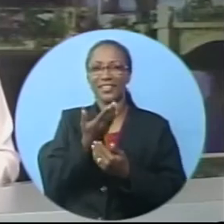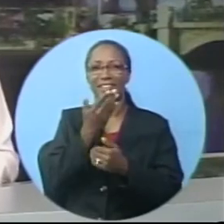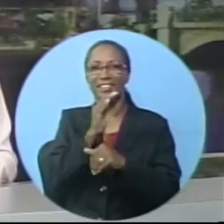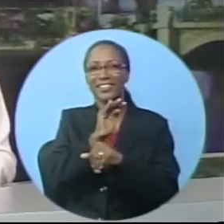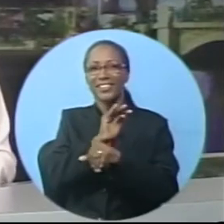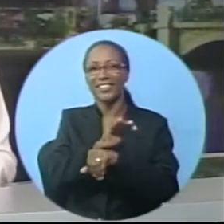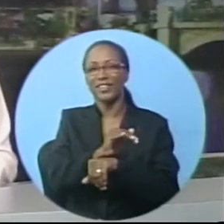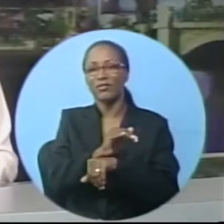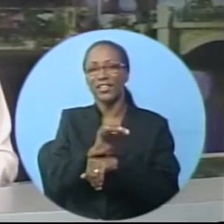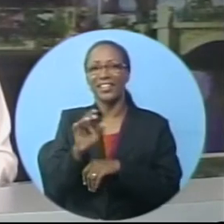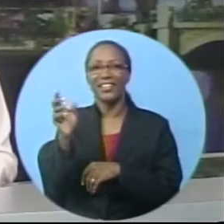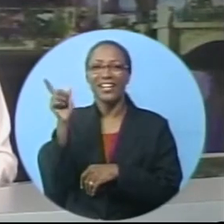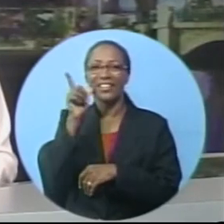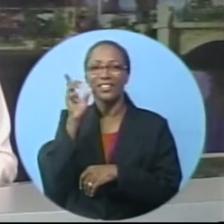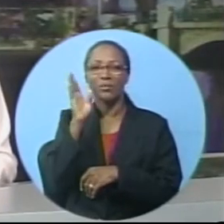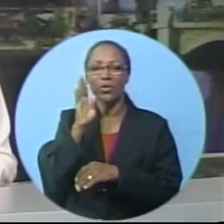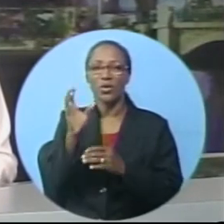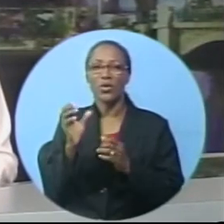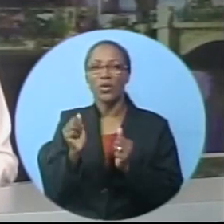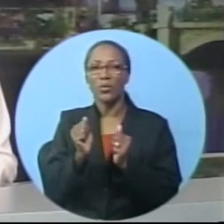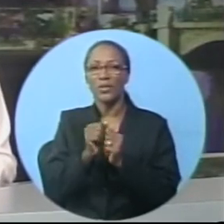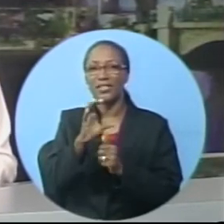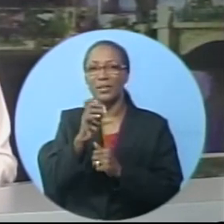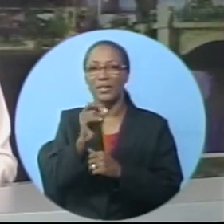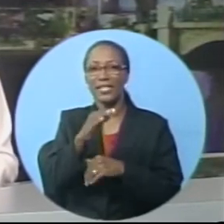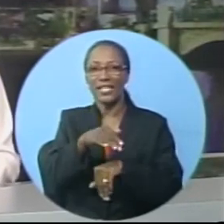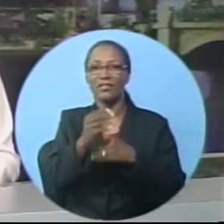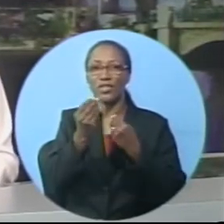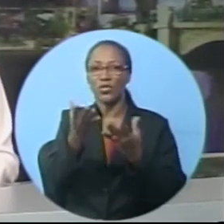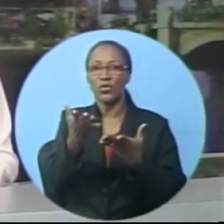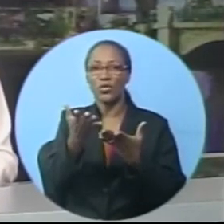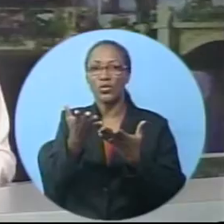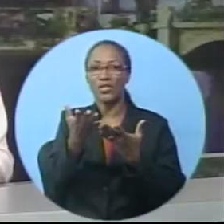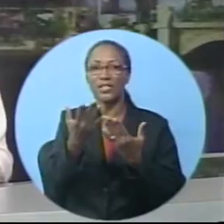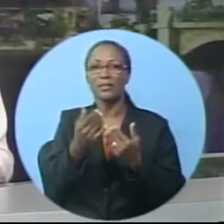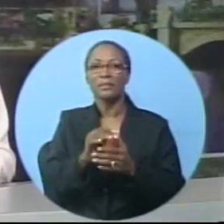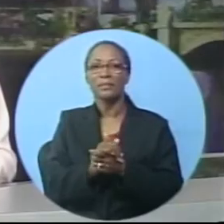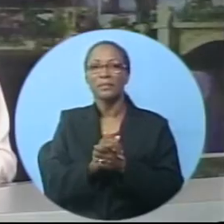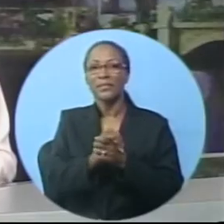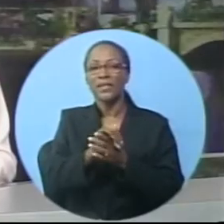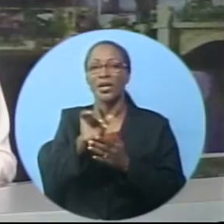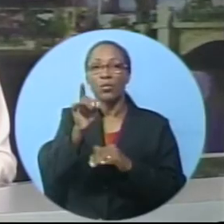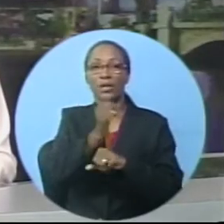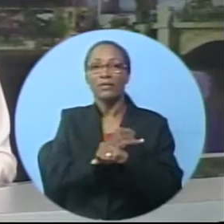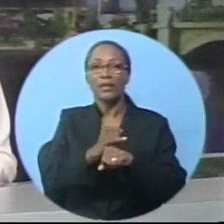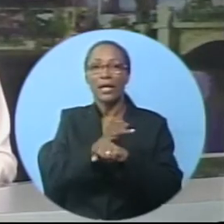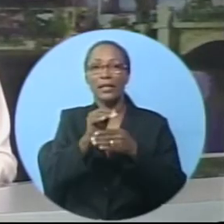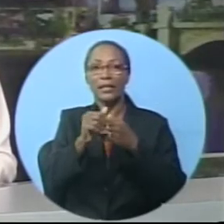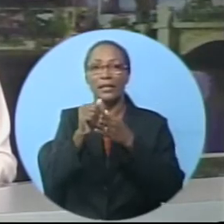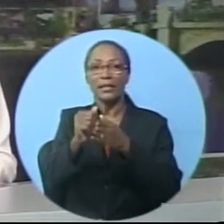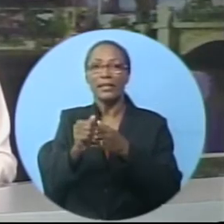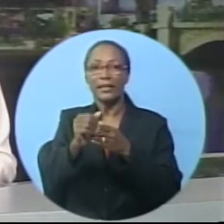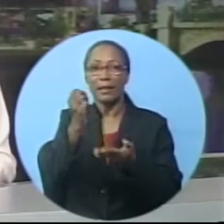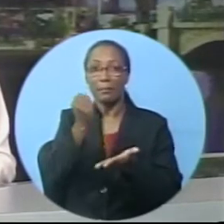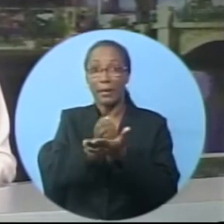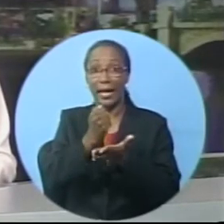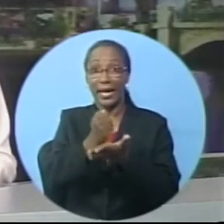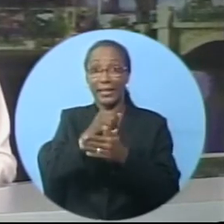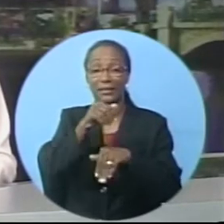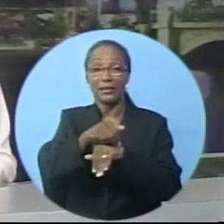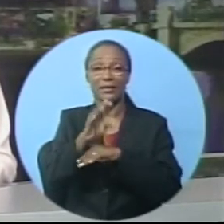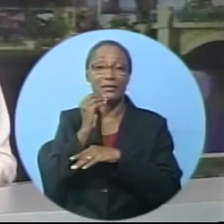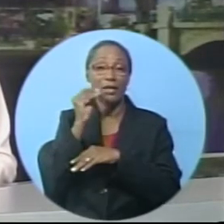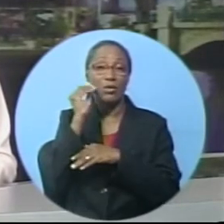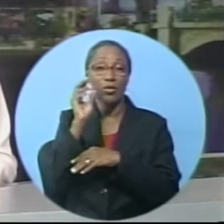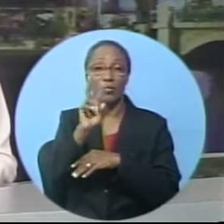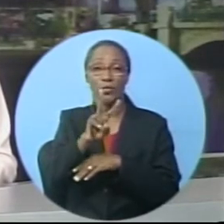Very good evening. I'm Lisa Broom with the CBC Evening News. In our top story tonight, one of this island's leading commercial banks has sent